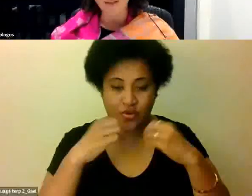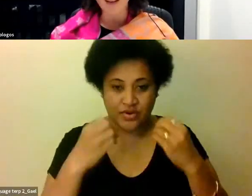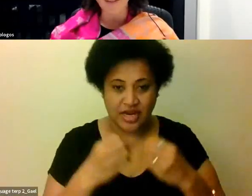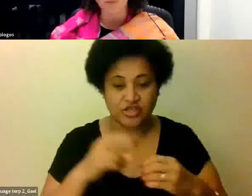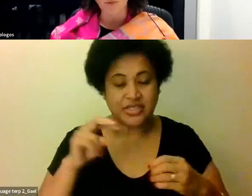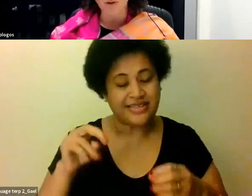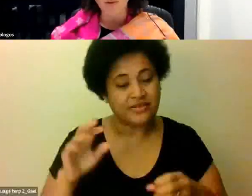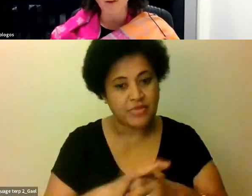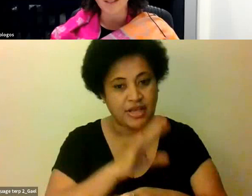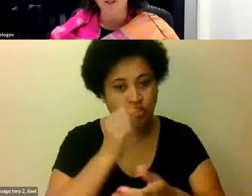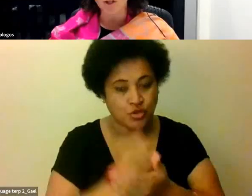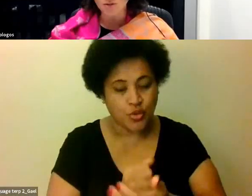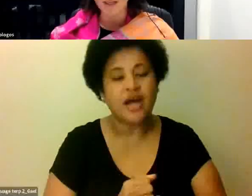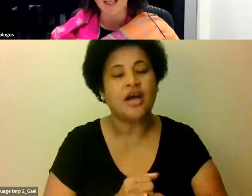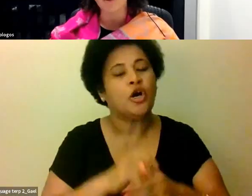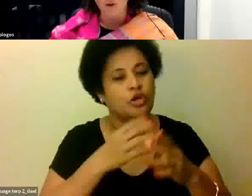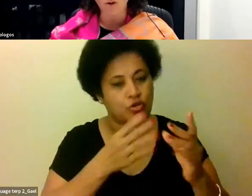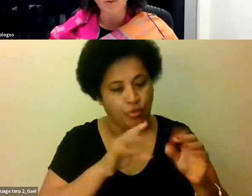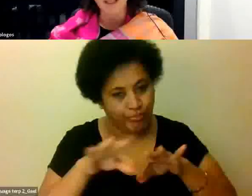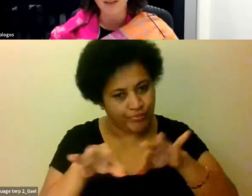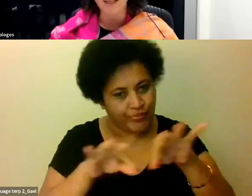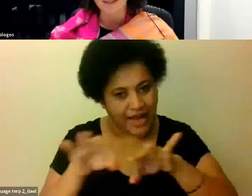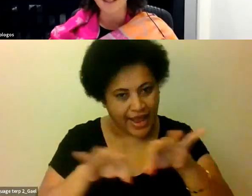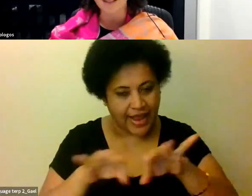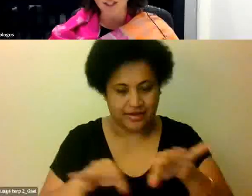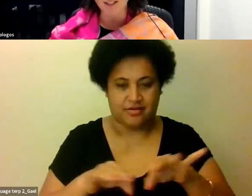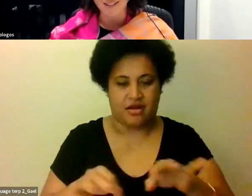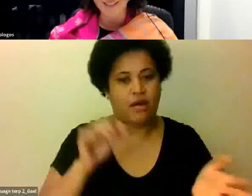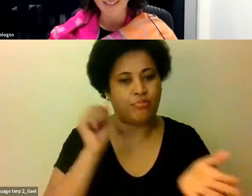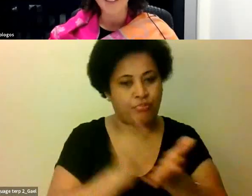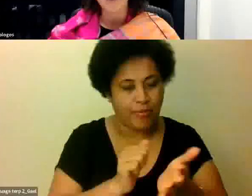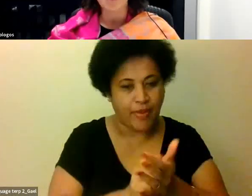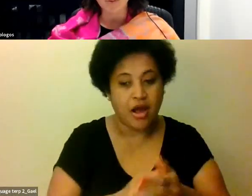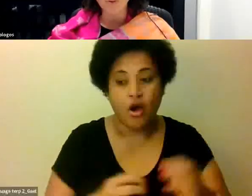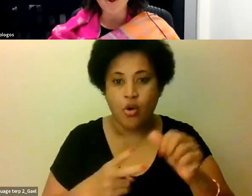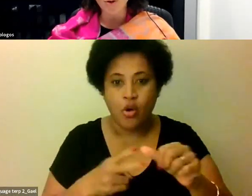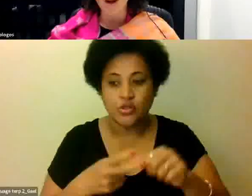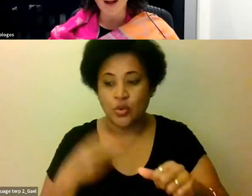designed well and that there is a human involved in these decisions